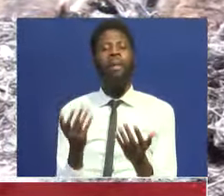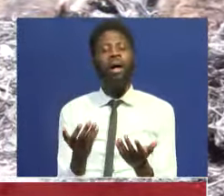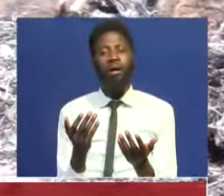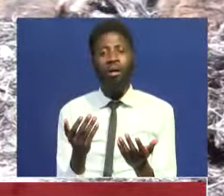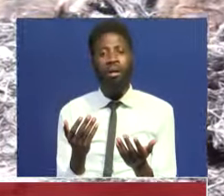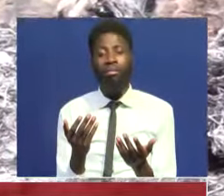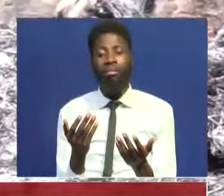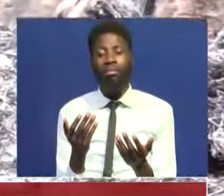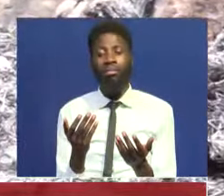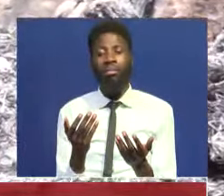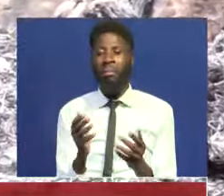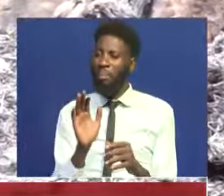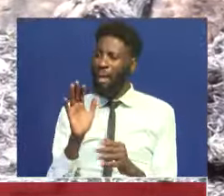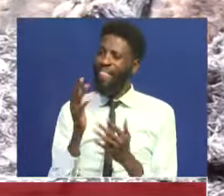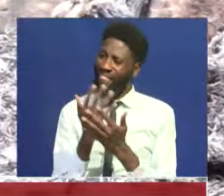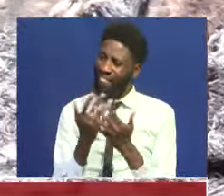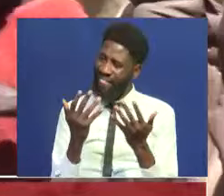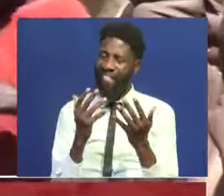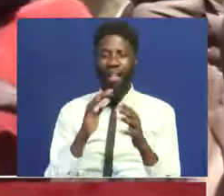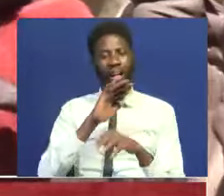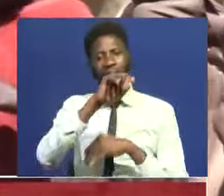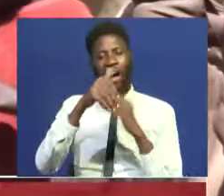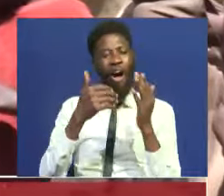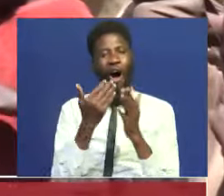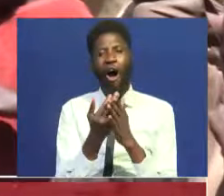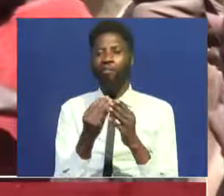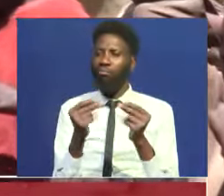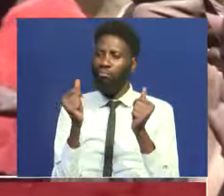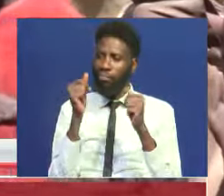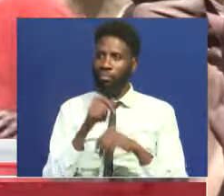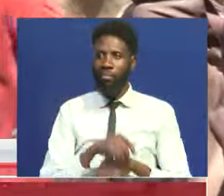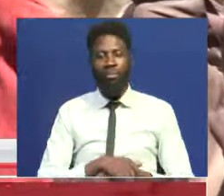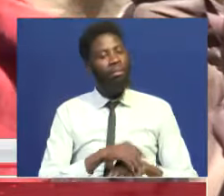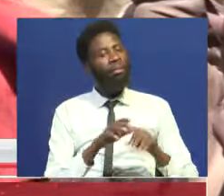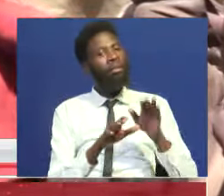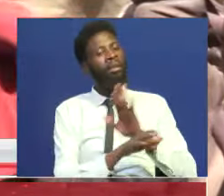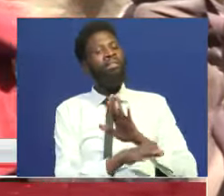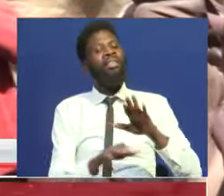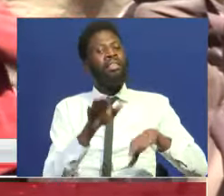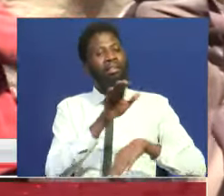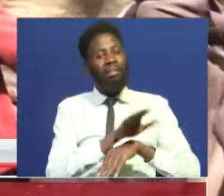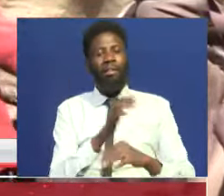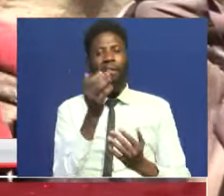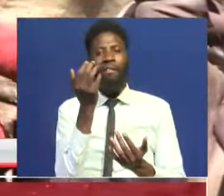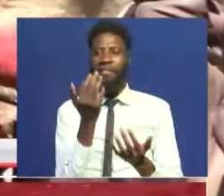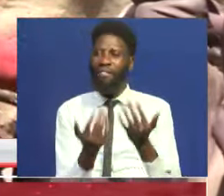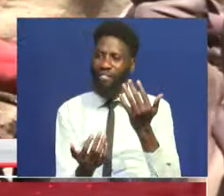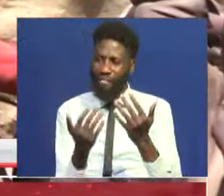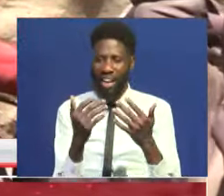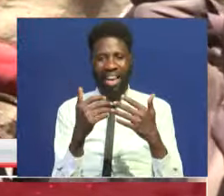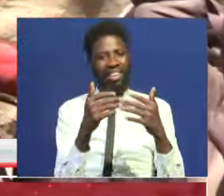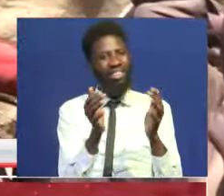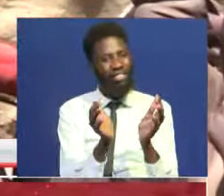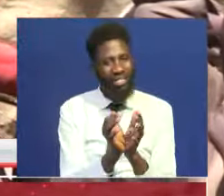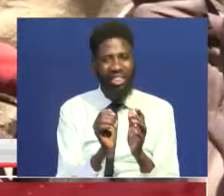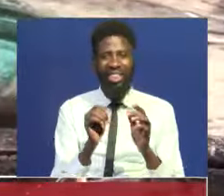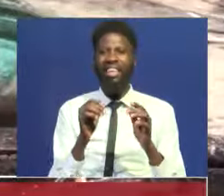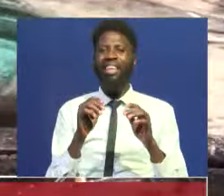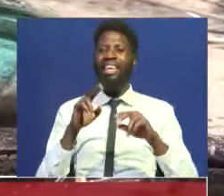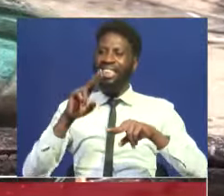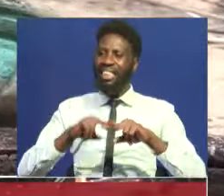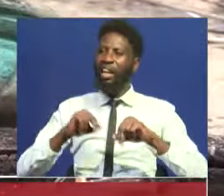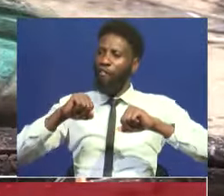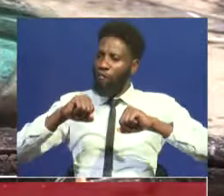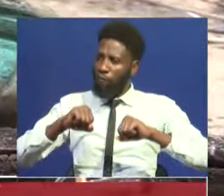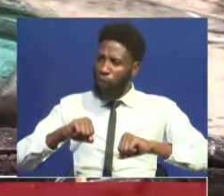their hard-earned property gone. Na choma na sanduku yote. Na choma masafuria, masaba set. Kila